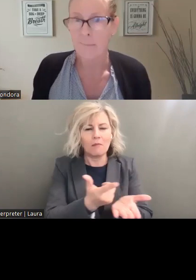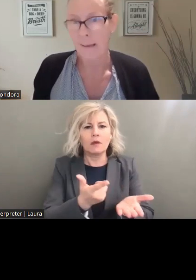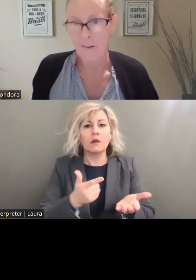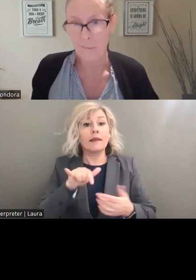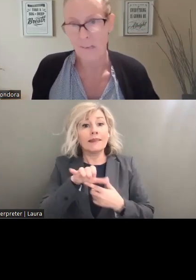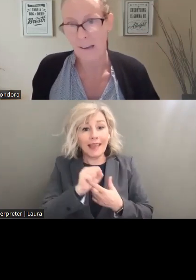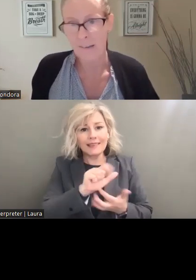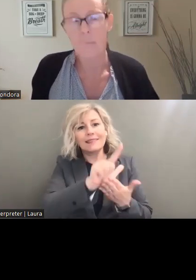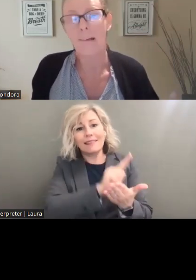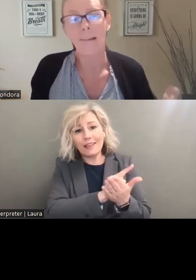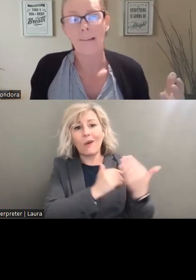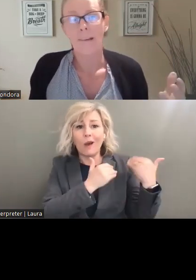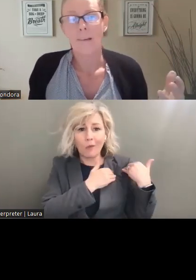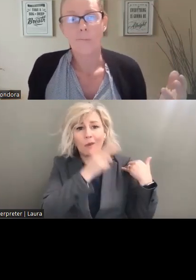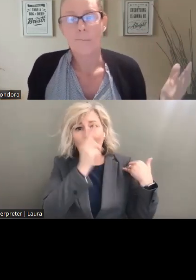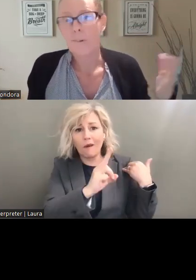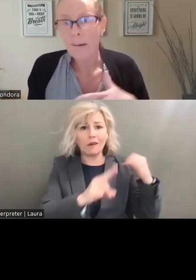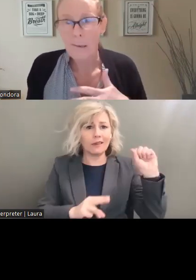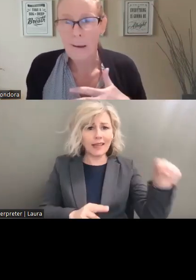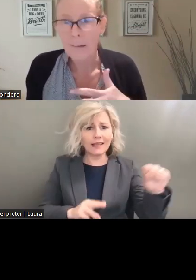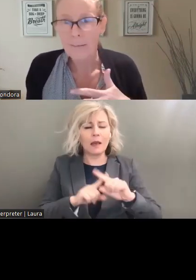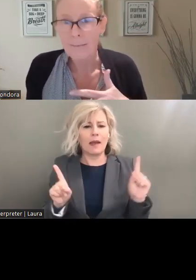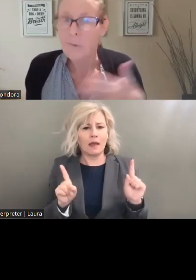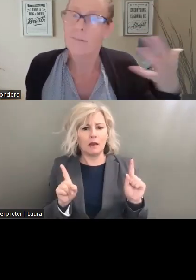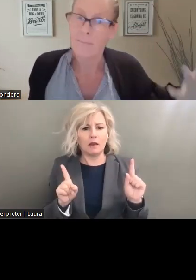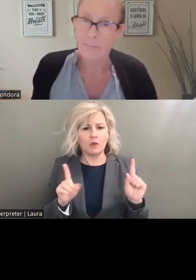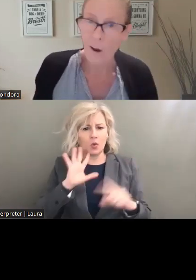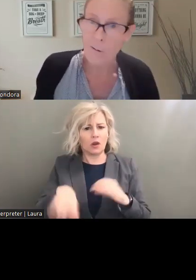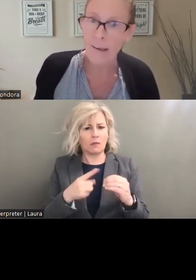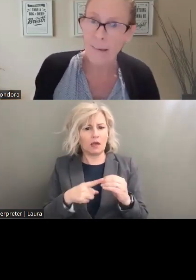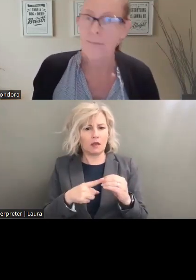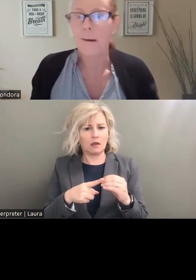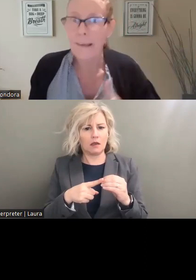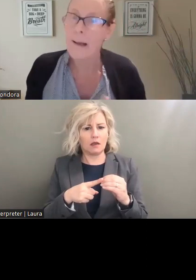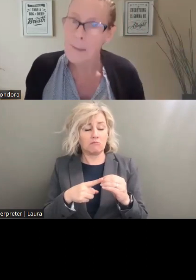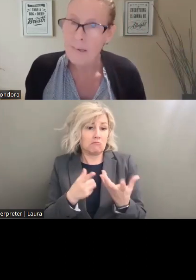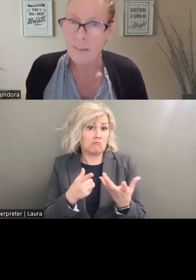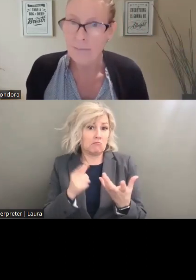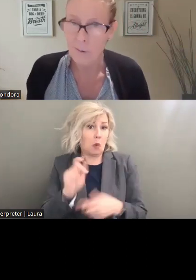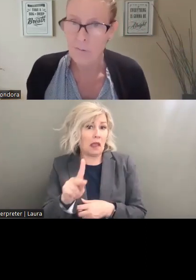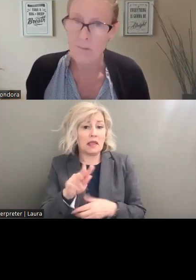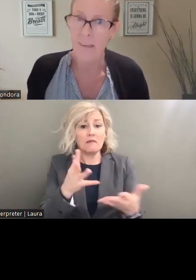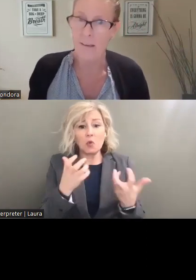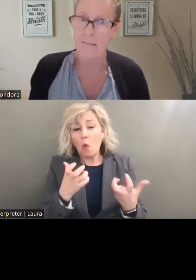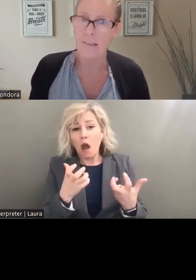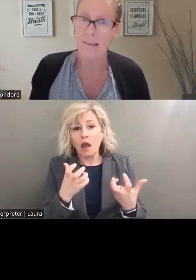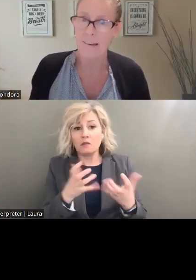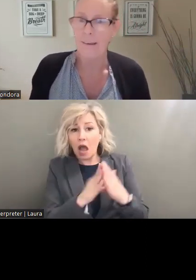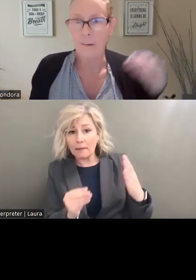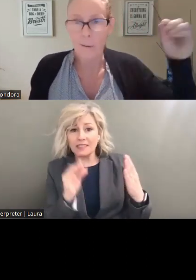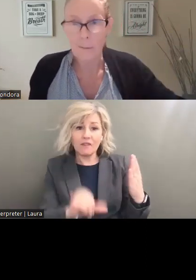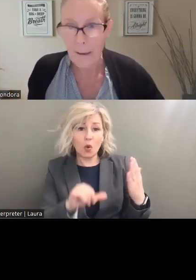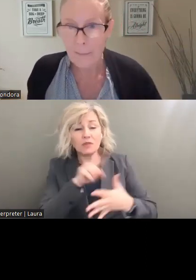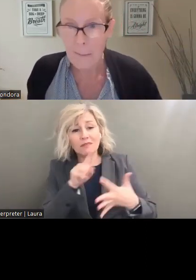legal obligation was honored, but when we're talking about, well, okay, if you want to get copies of those things,